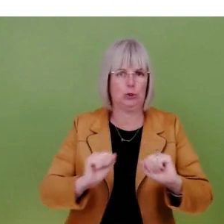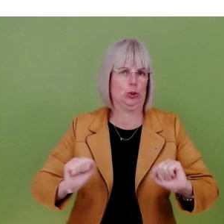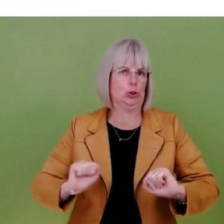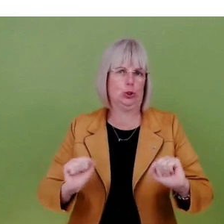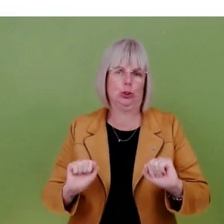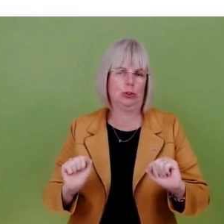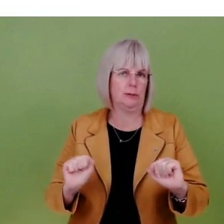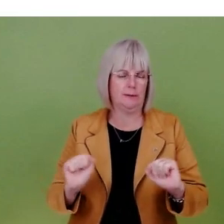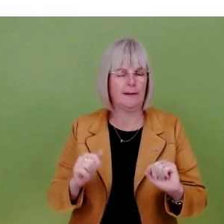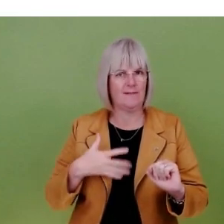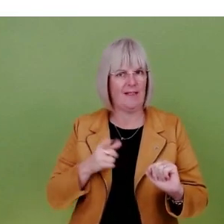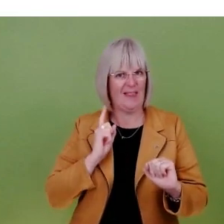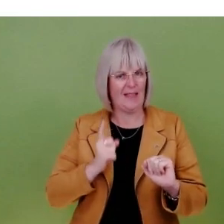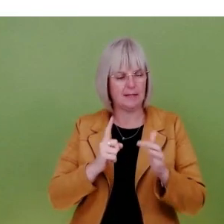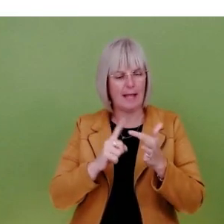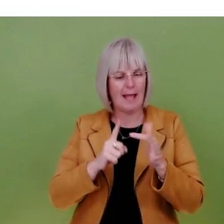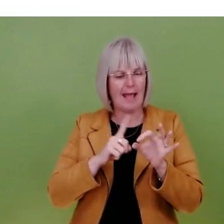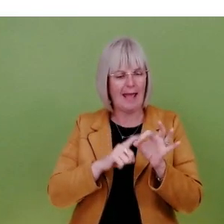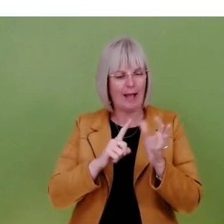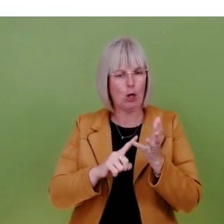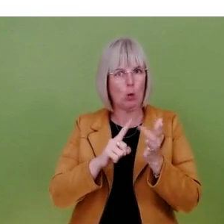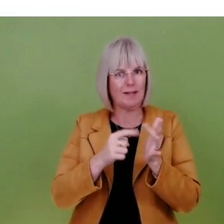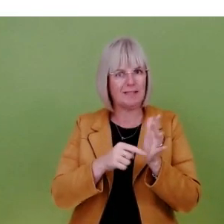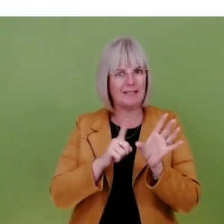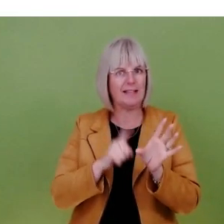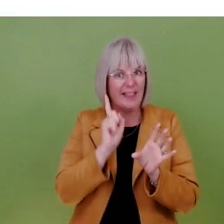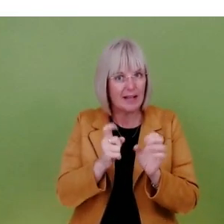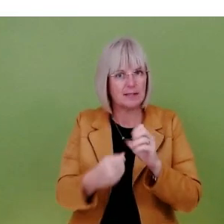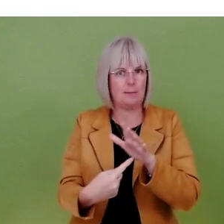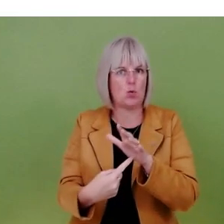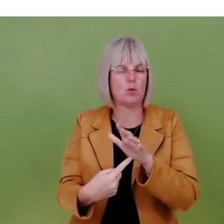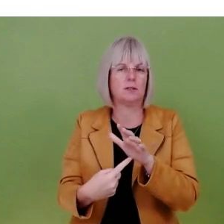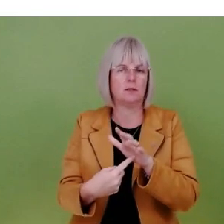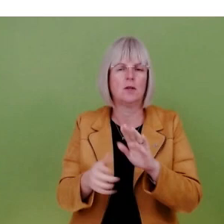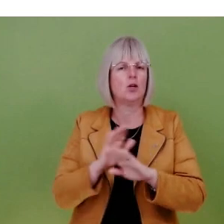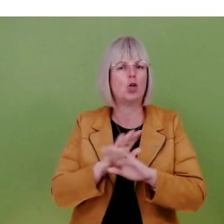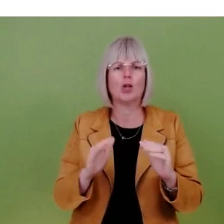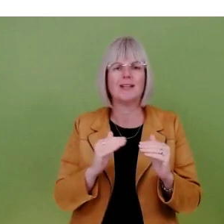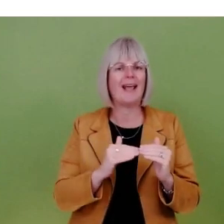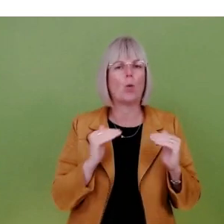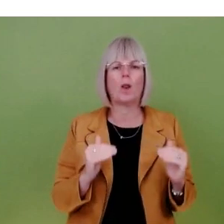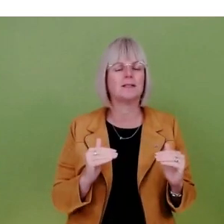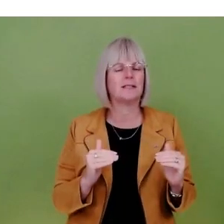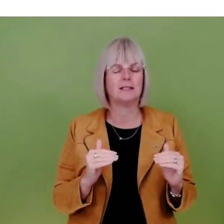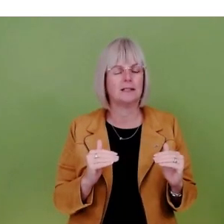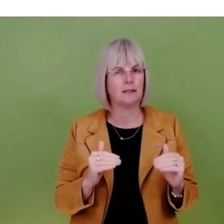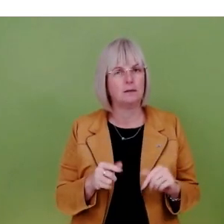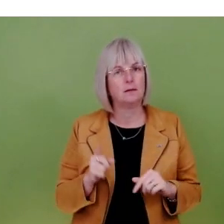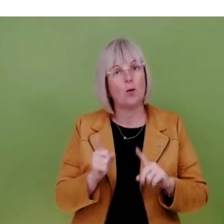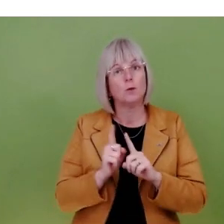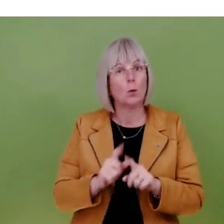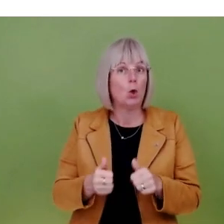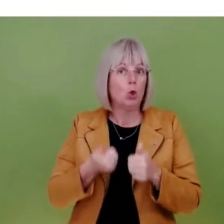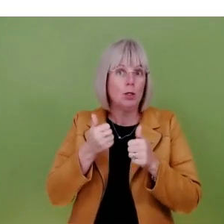also navigating those barriers, and that good intentions are not enough. Good intentions are lovely. I can have good intentions not